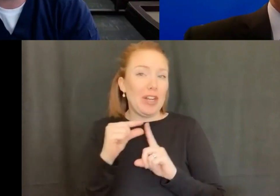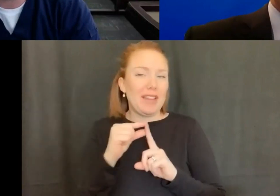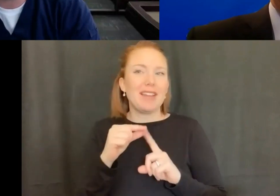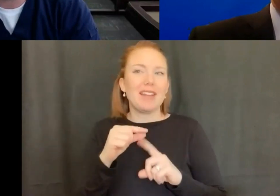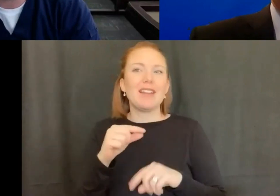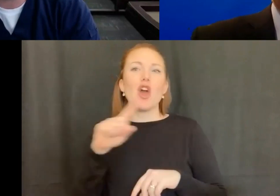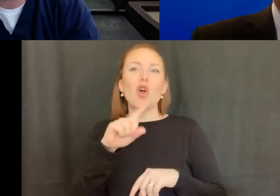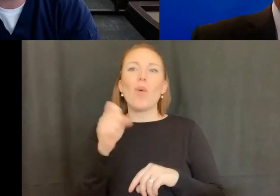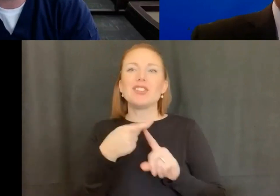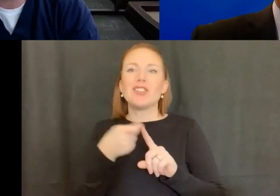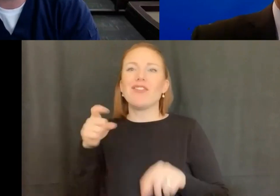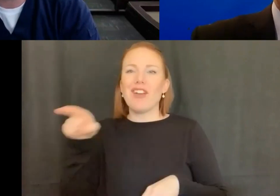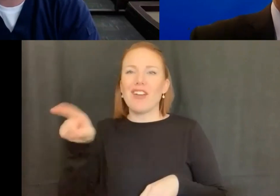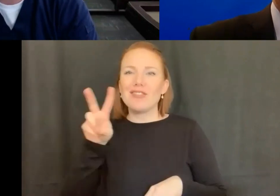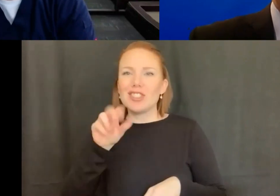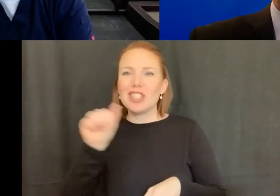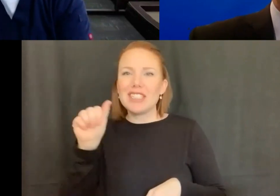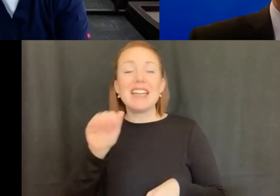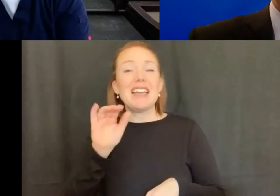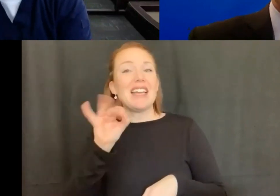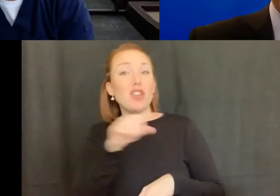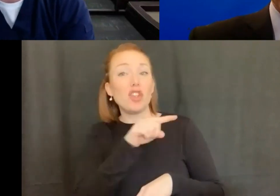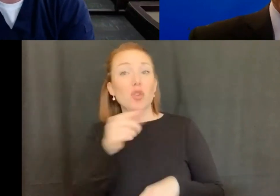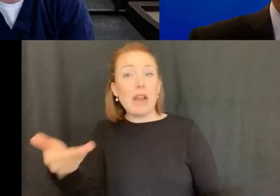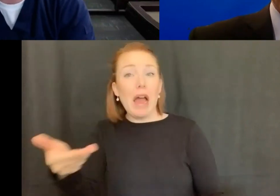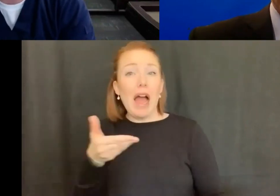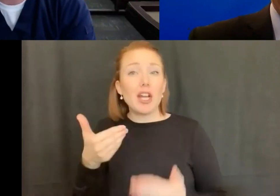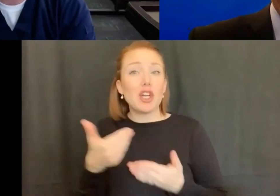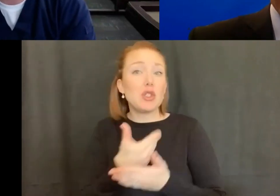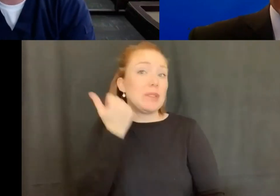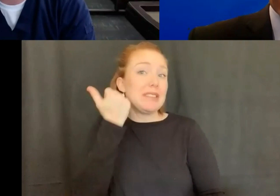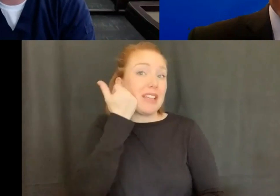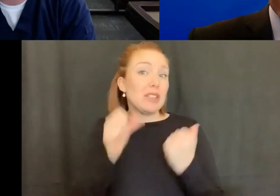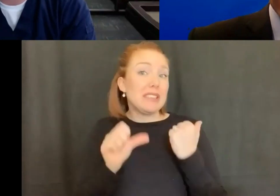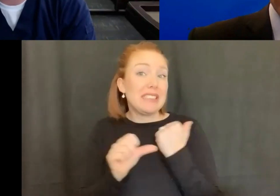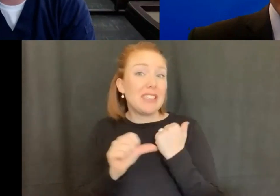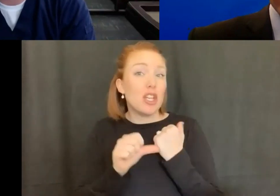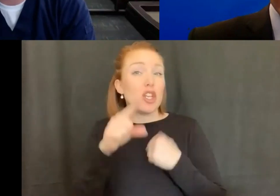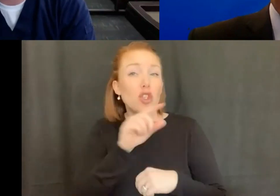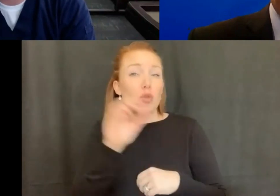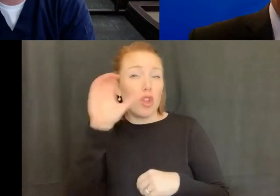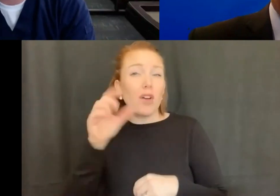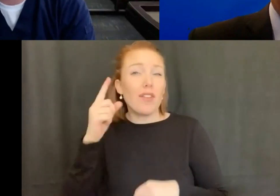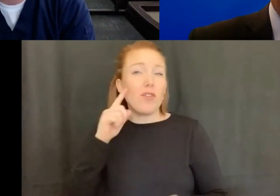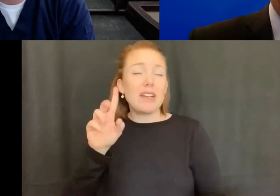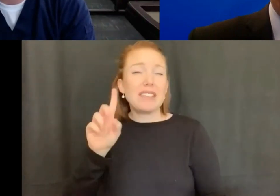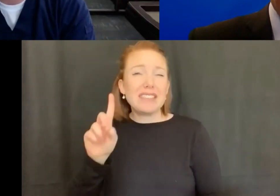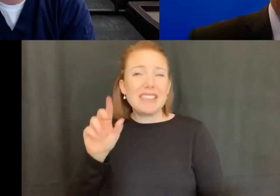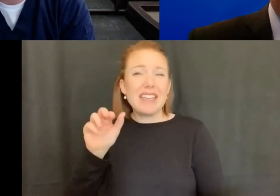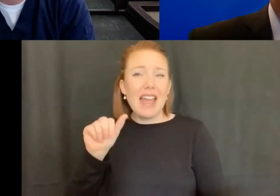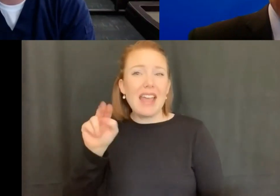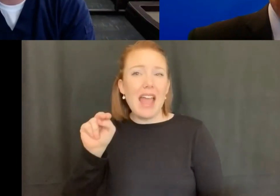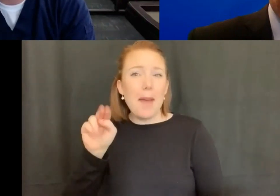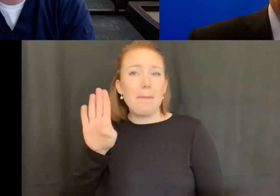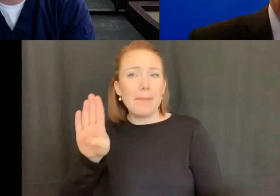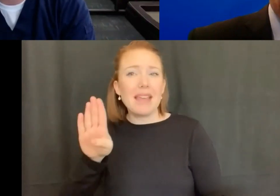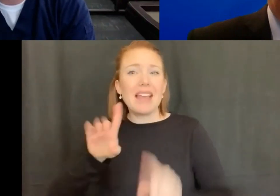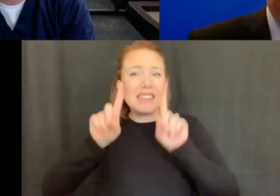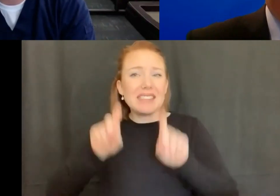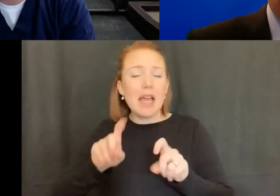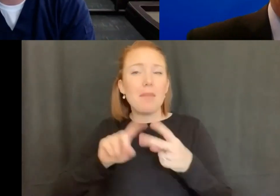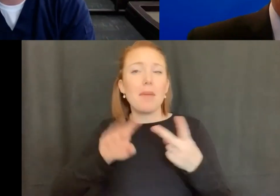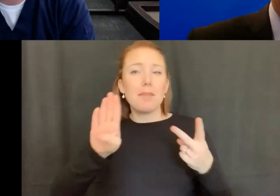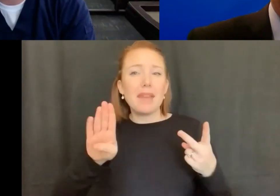from Virginia Medlin. If you were to hire a new dental assistant, do you look for DANB exams, BLS,